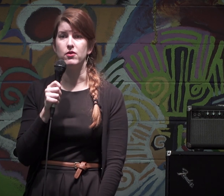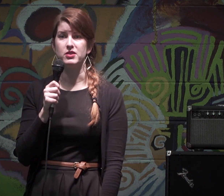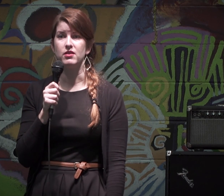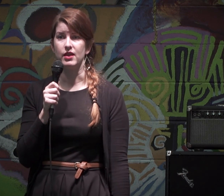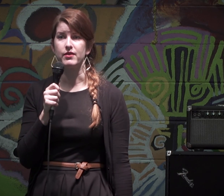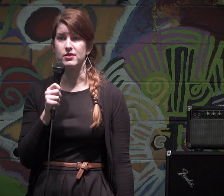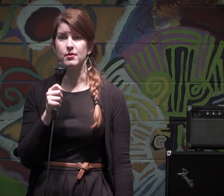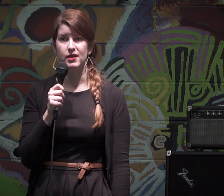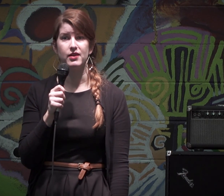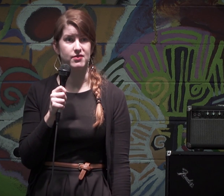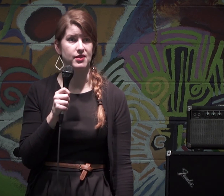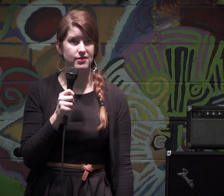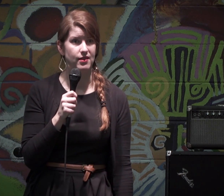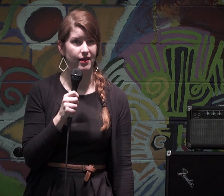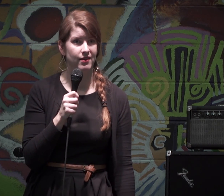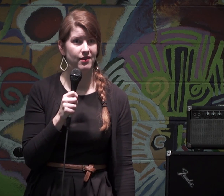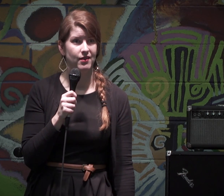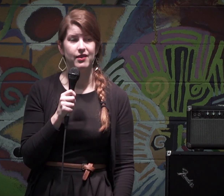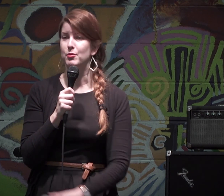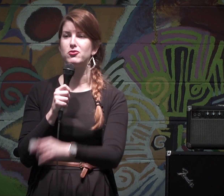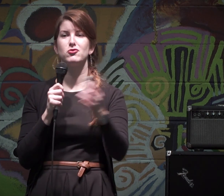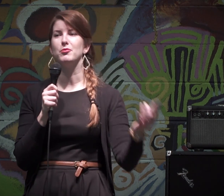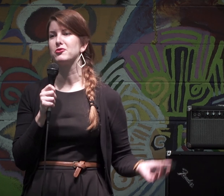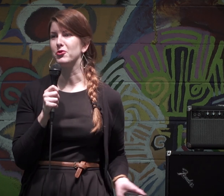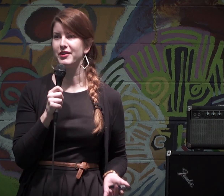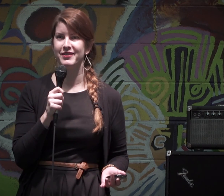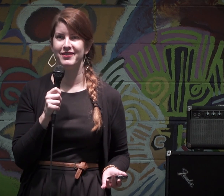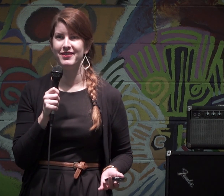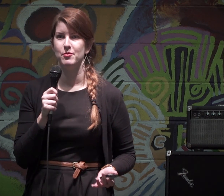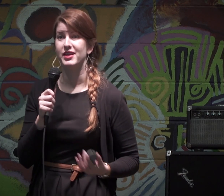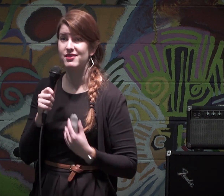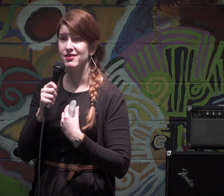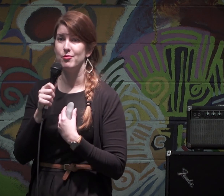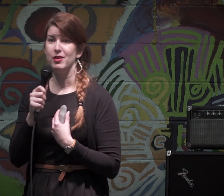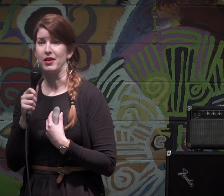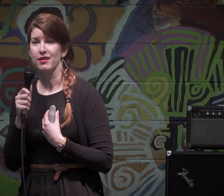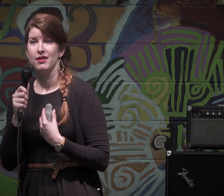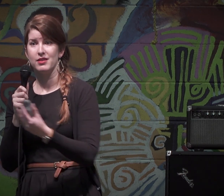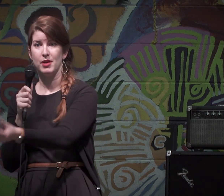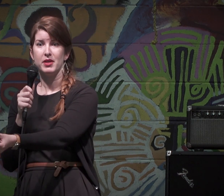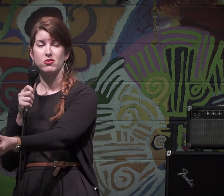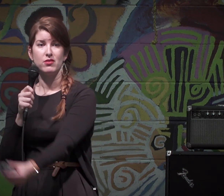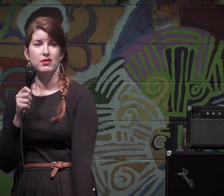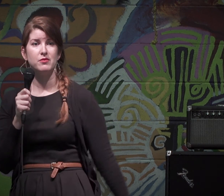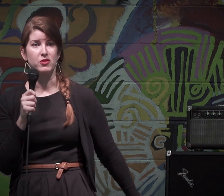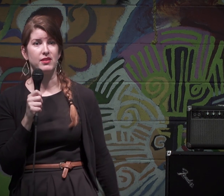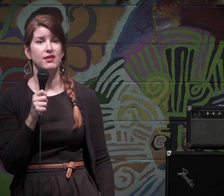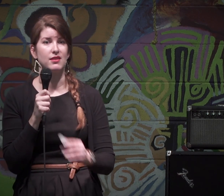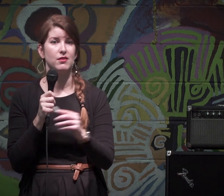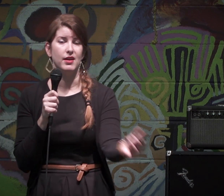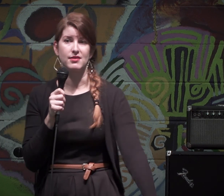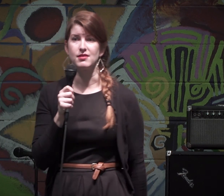really love watching your language and I'm glad I could see it today. That means so much more. Because it's not about me. It's about making sure that this